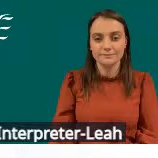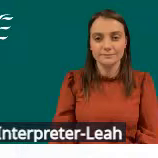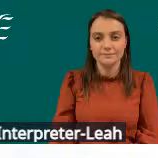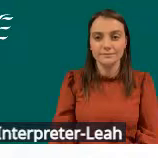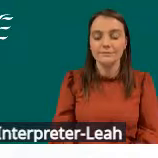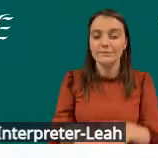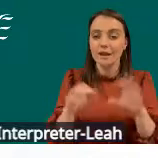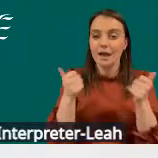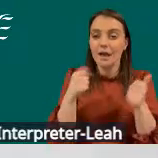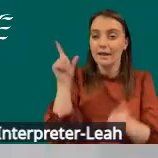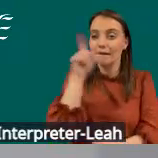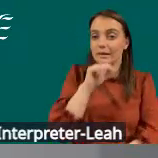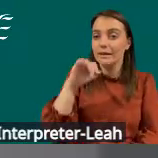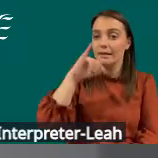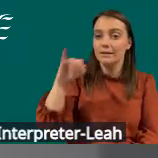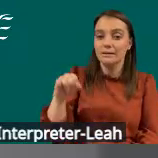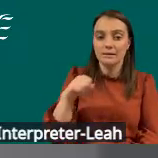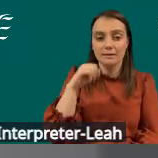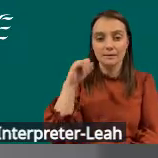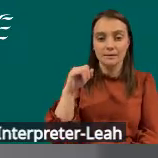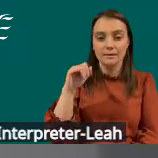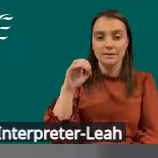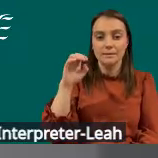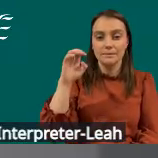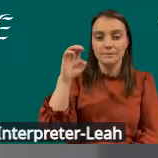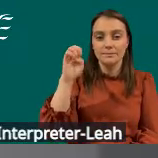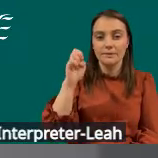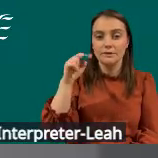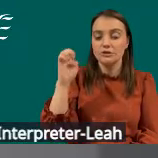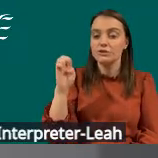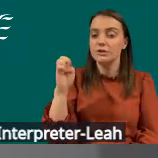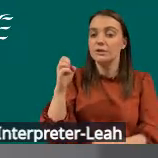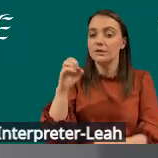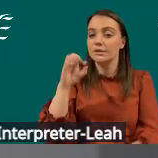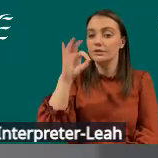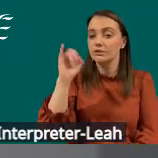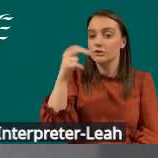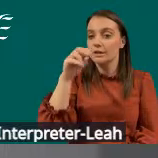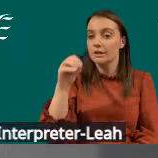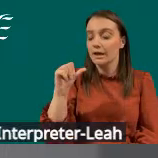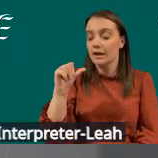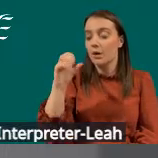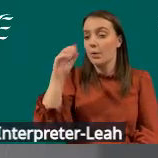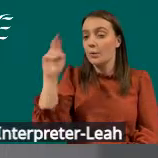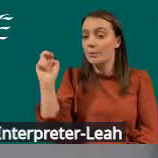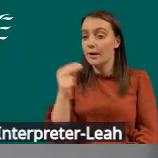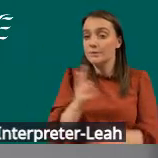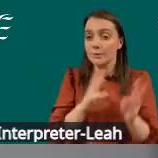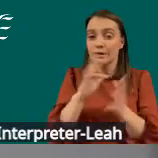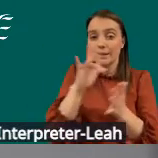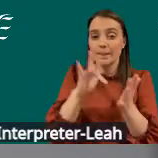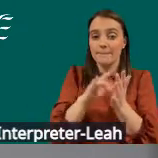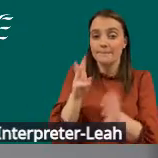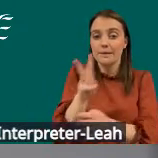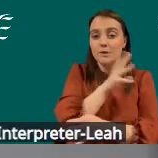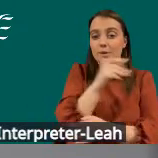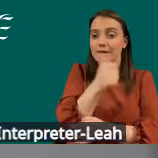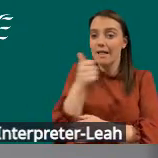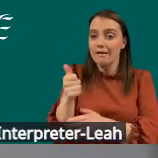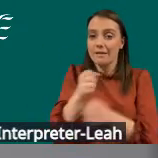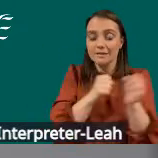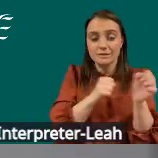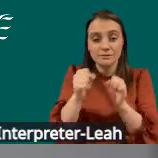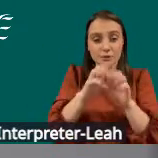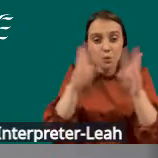Hi, my name is Gina O'Brien. I'm a counsellor working in the Midwest Integrated Alcohol Service. The World Health